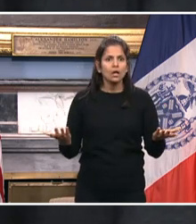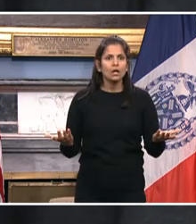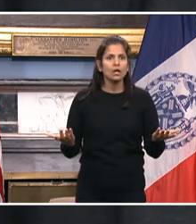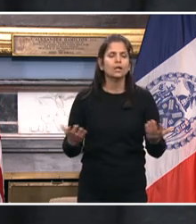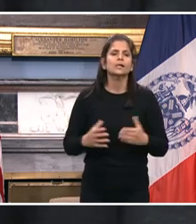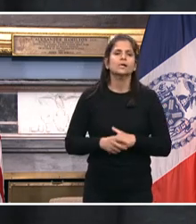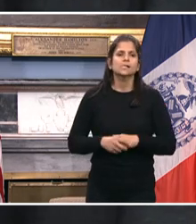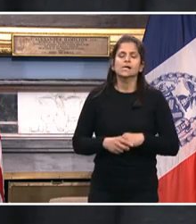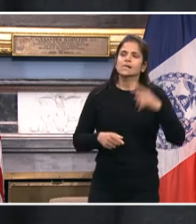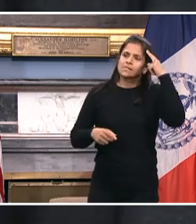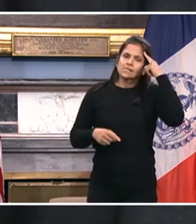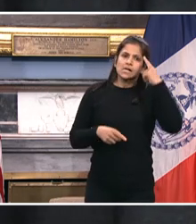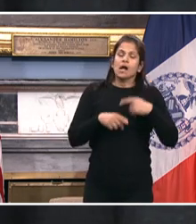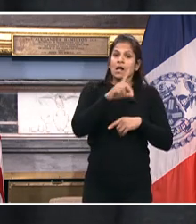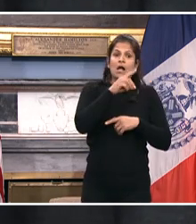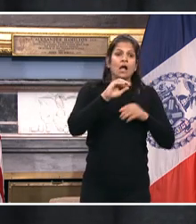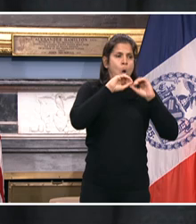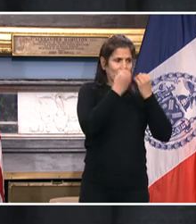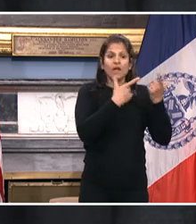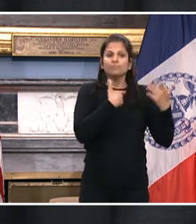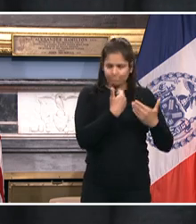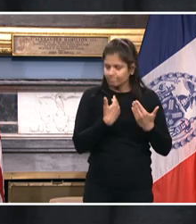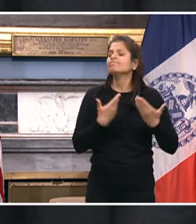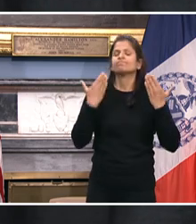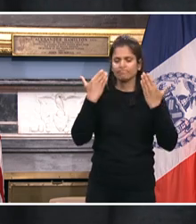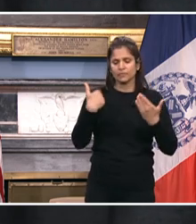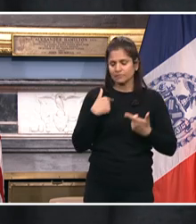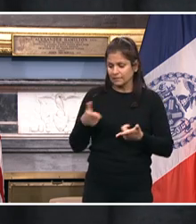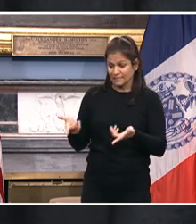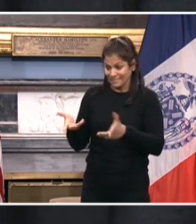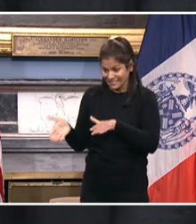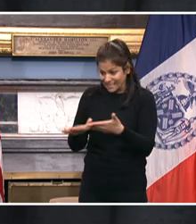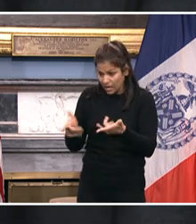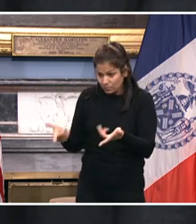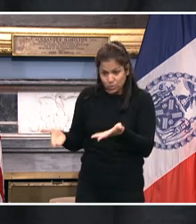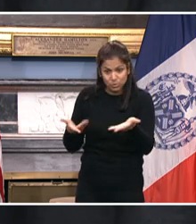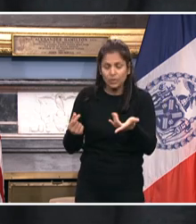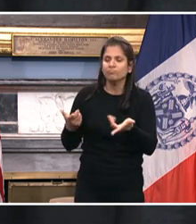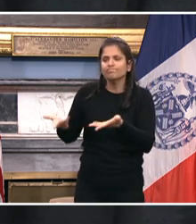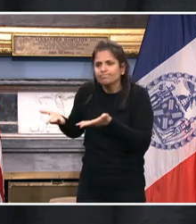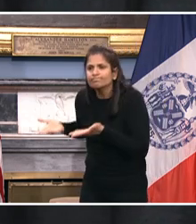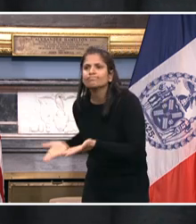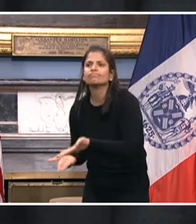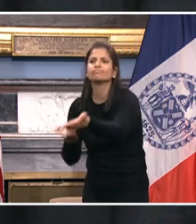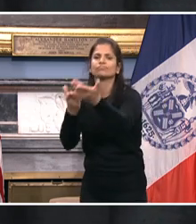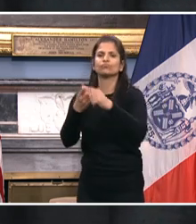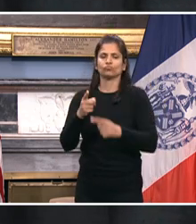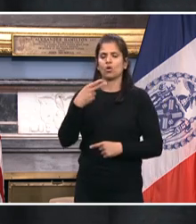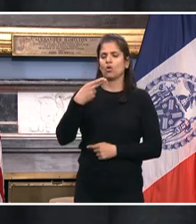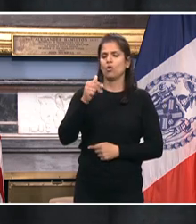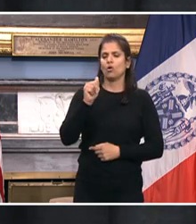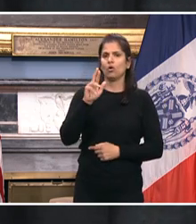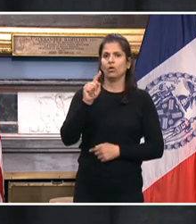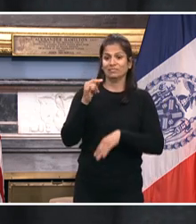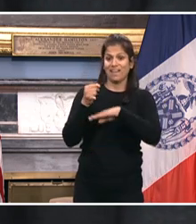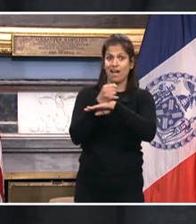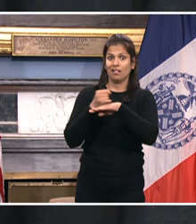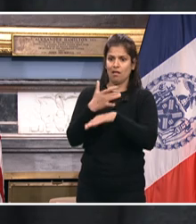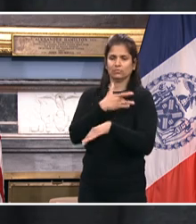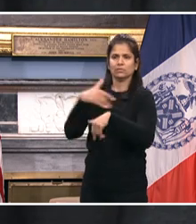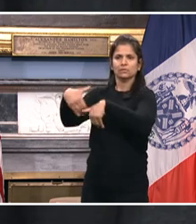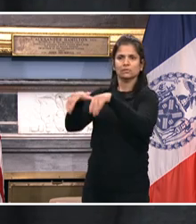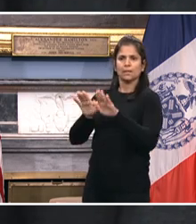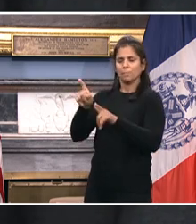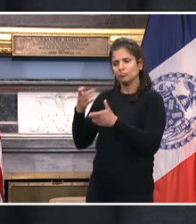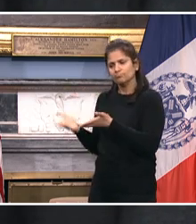later or a loved one comes later, that individual, that body can be returned to that loved one. So because